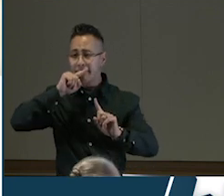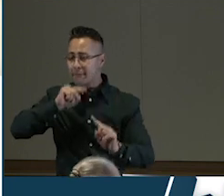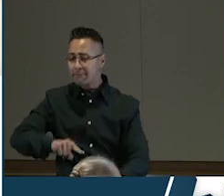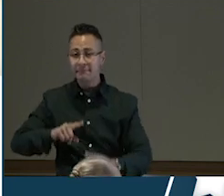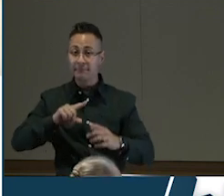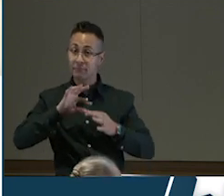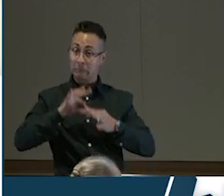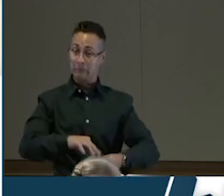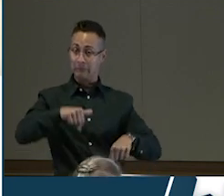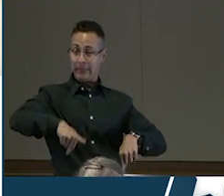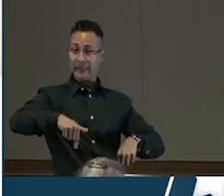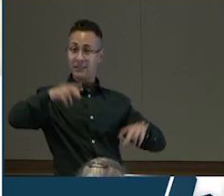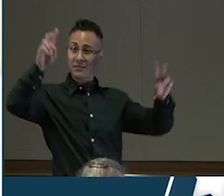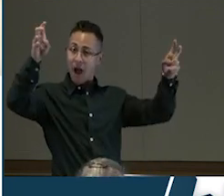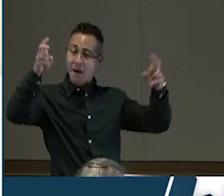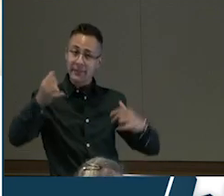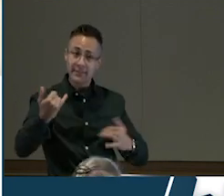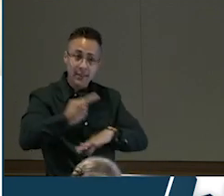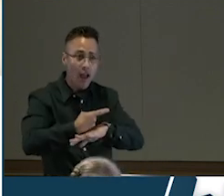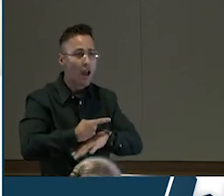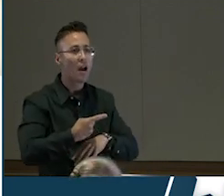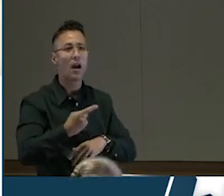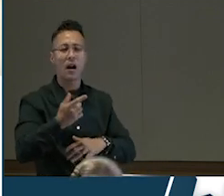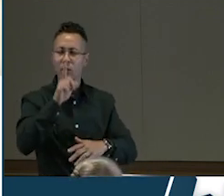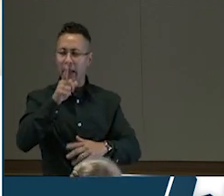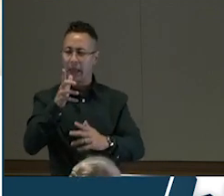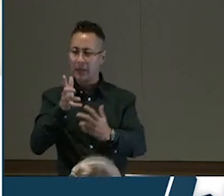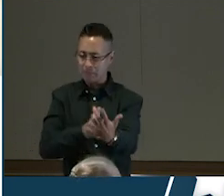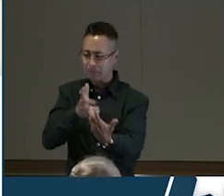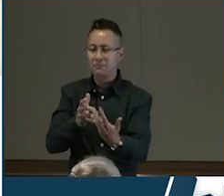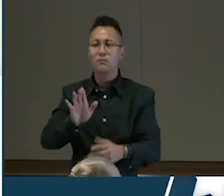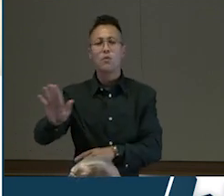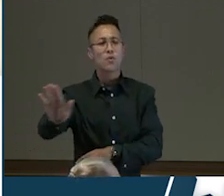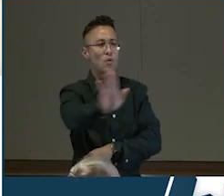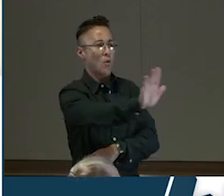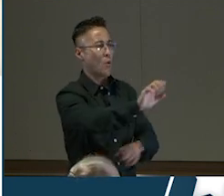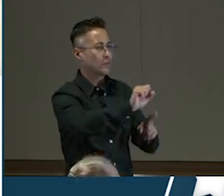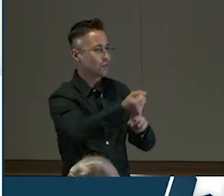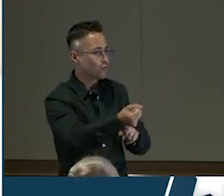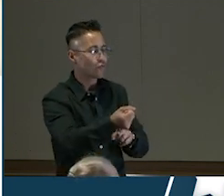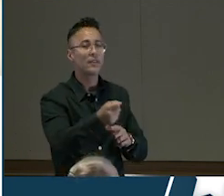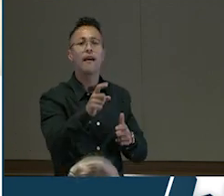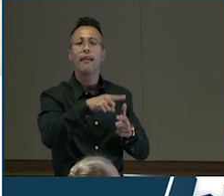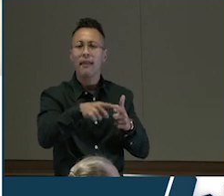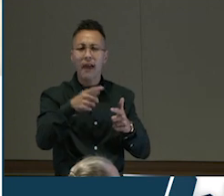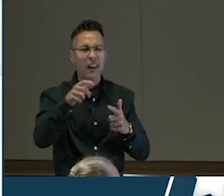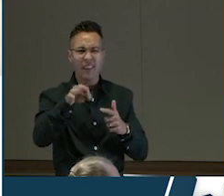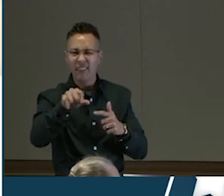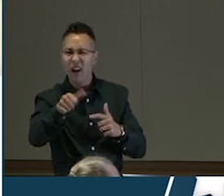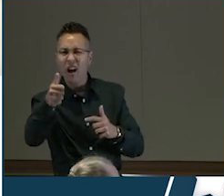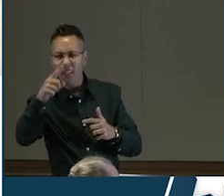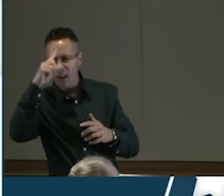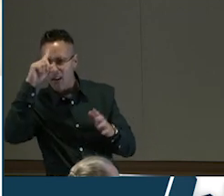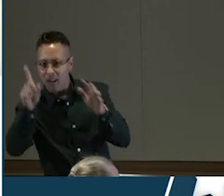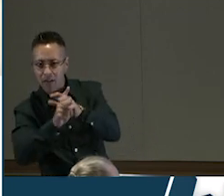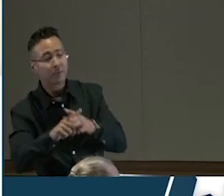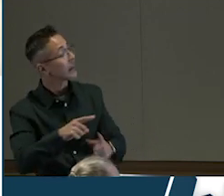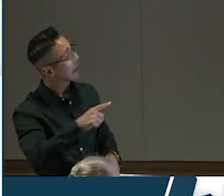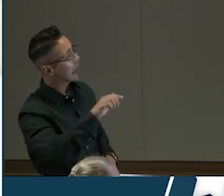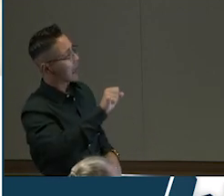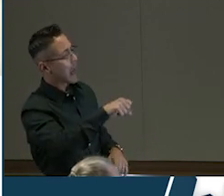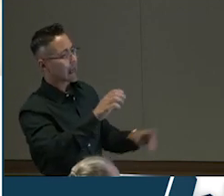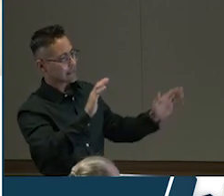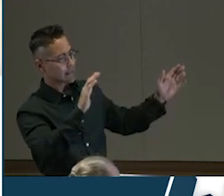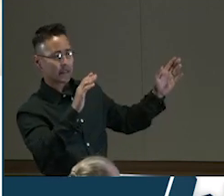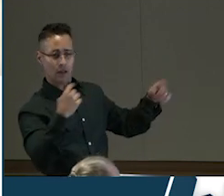today. Of course, more specific to anyone's particular situation, and then we'll go over any other additional things that are needed. It seems pretty simple what